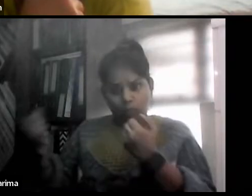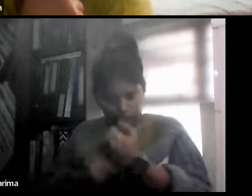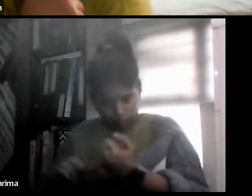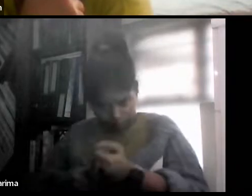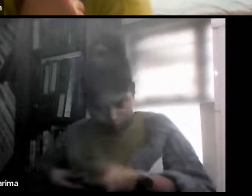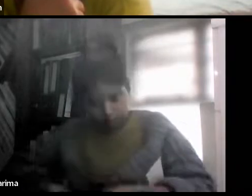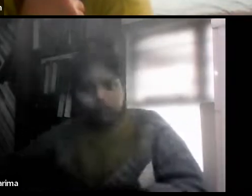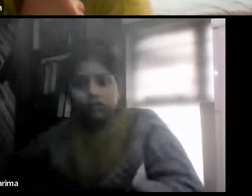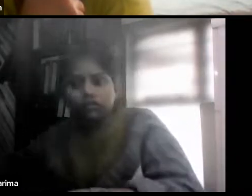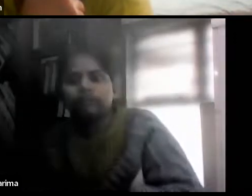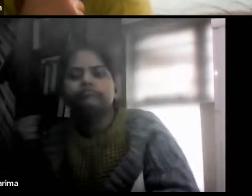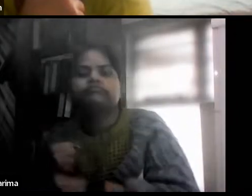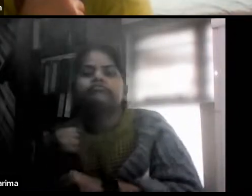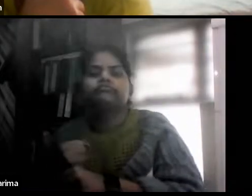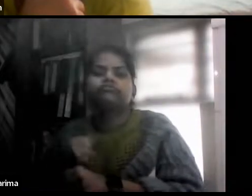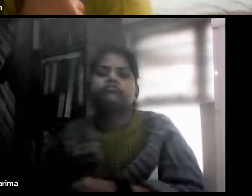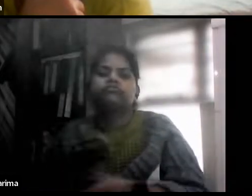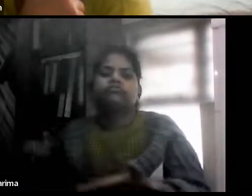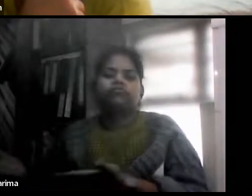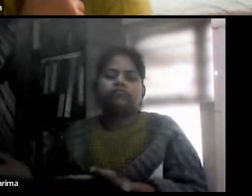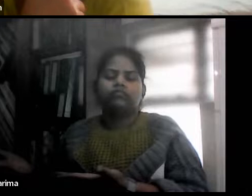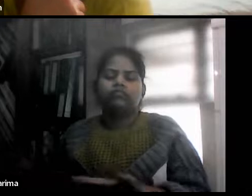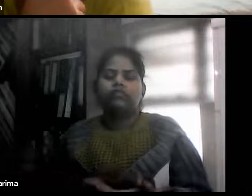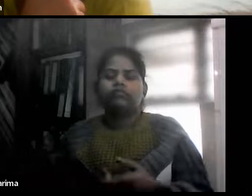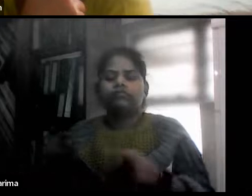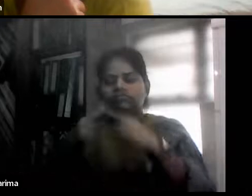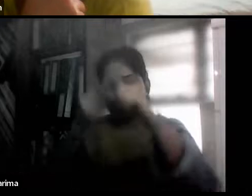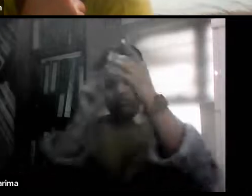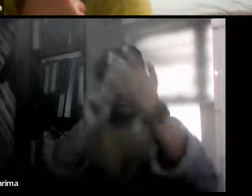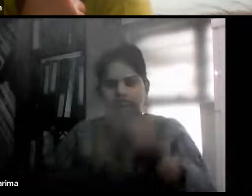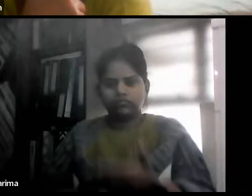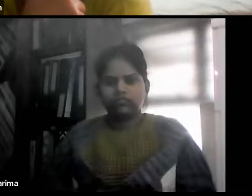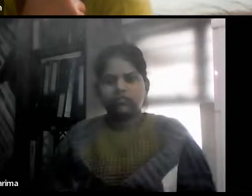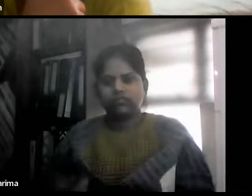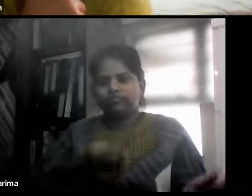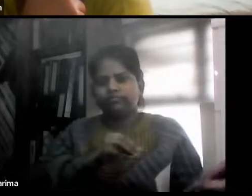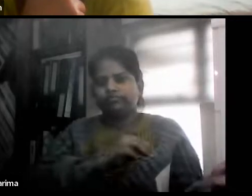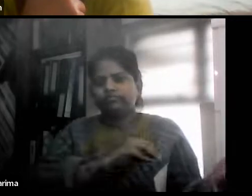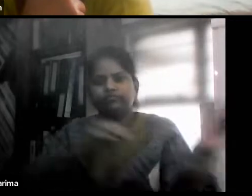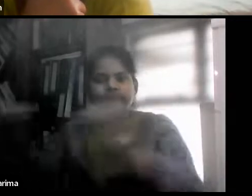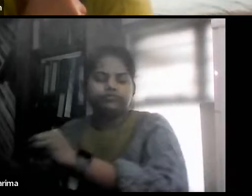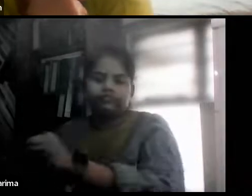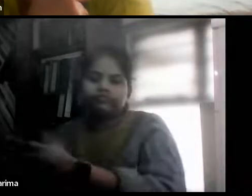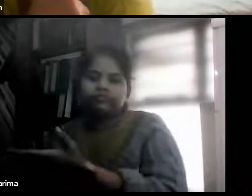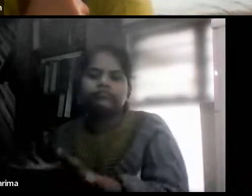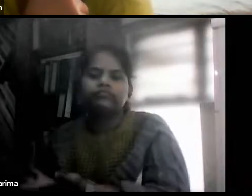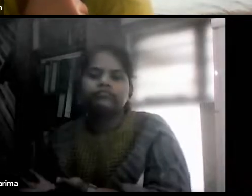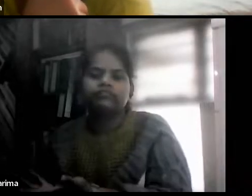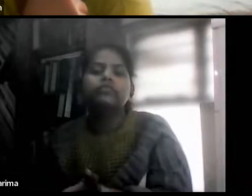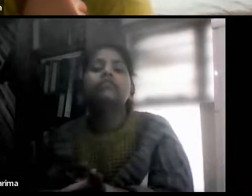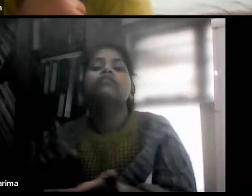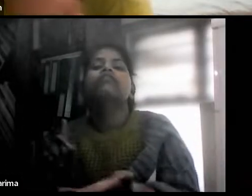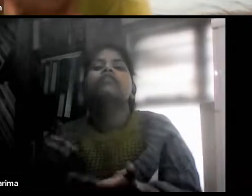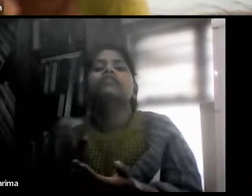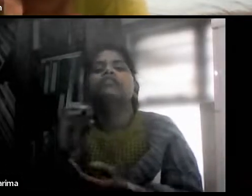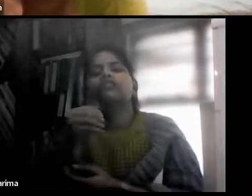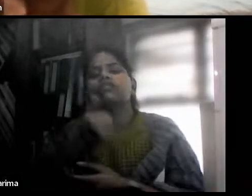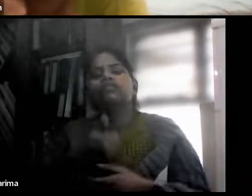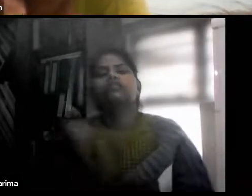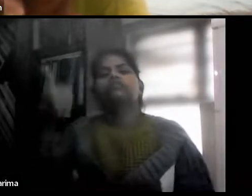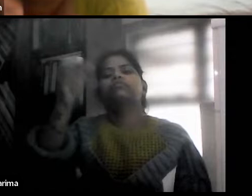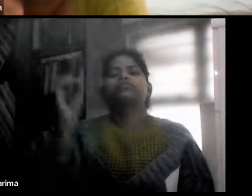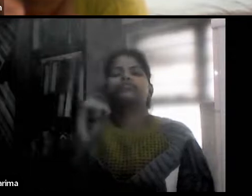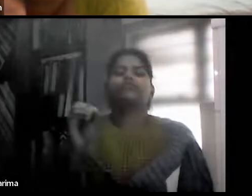government or IDMK government or any government in the state of Tamil Nadu, they will transfer the person to the the commissioner office. He will be